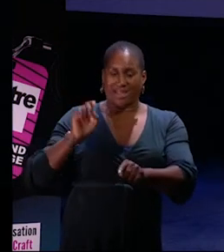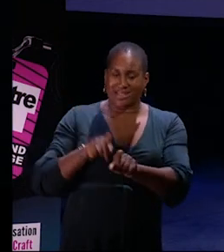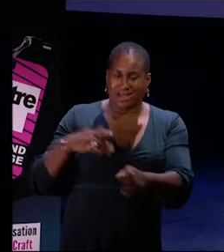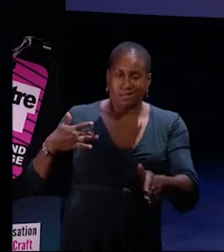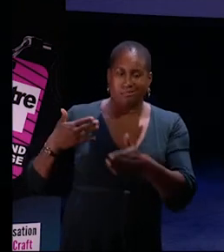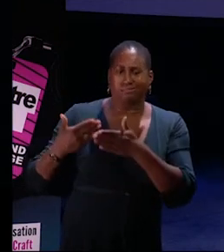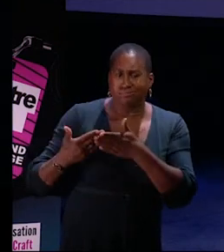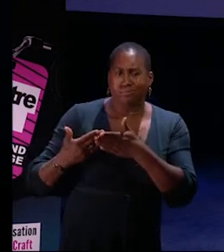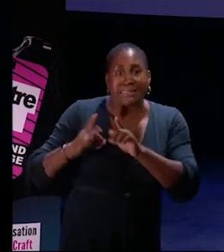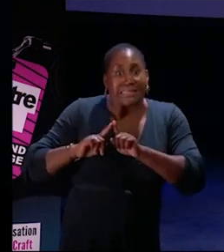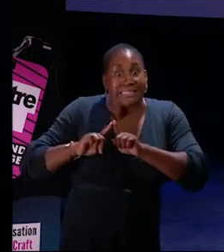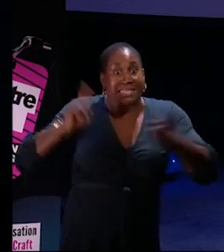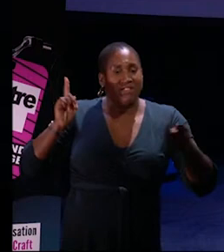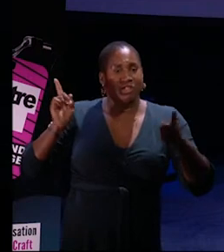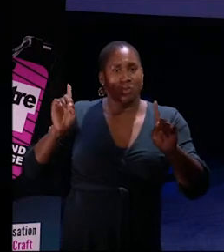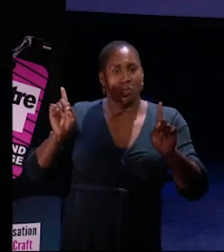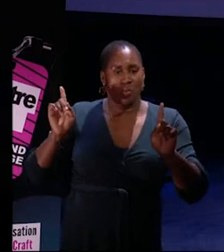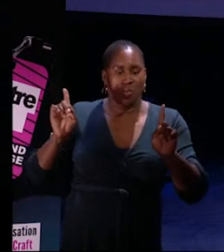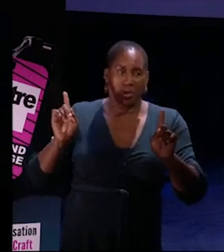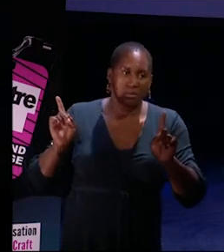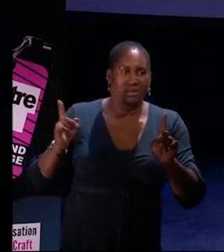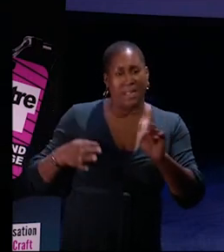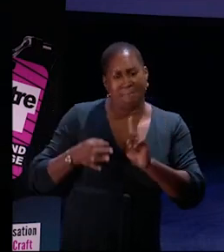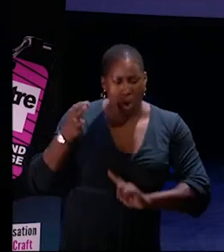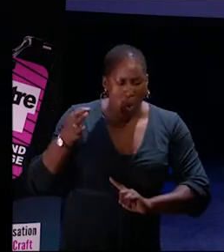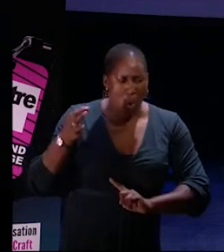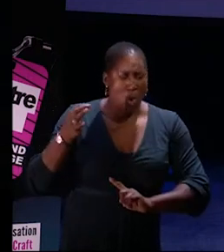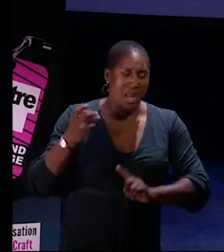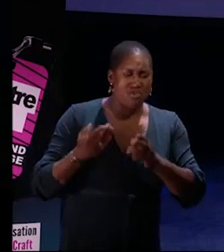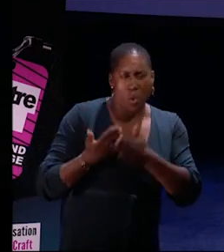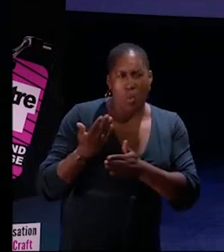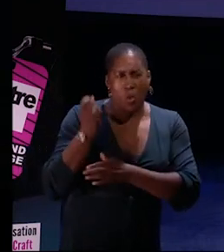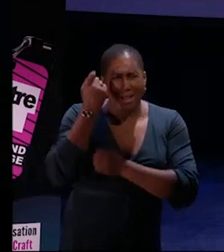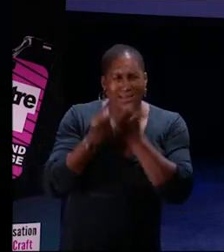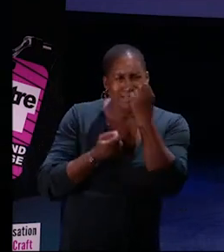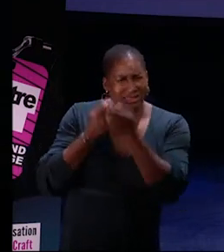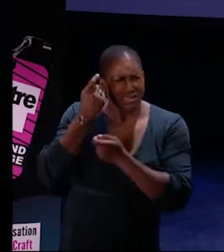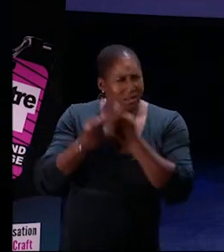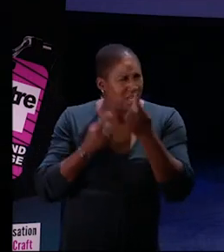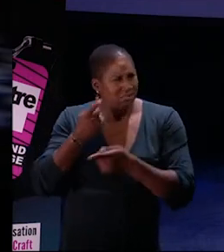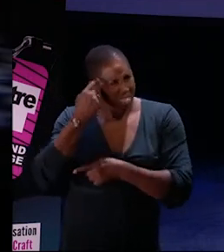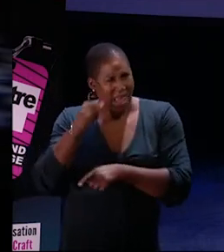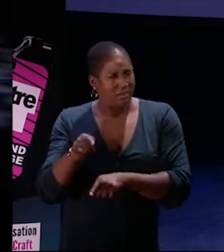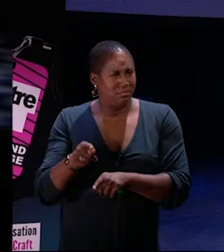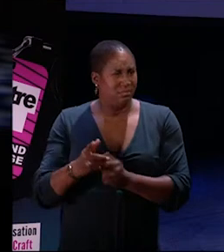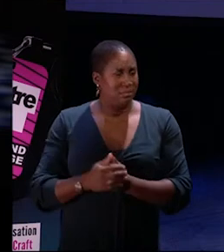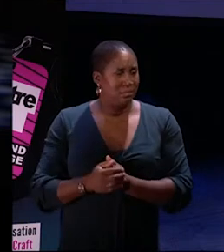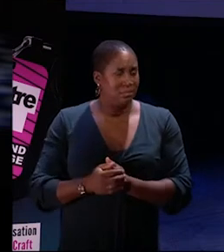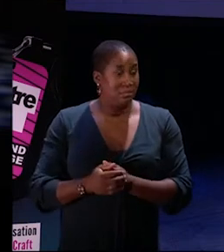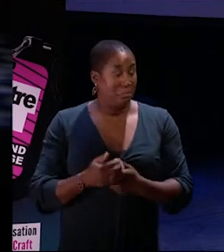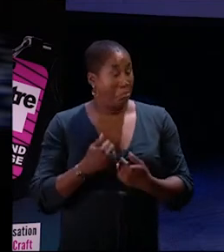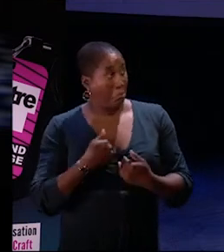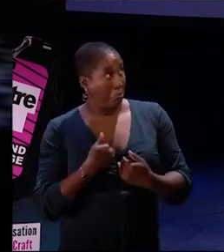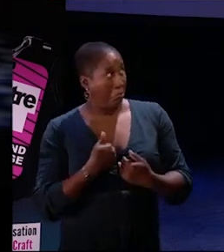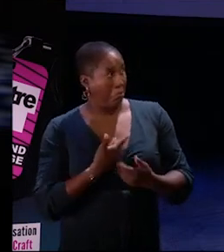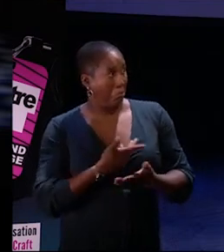are and like how it's improved because of innovation and new ideas and new availability? I guess that's one for me. That's yours.